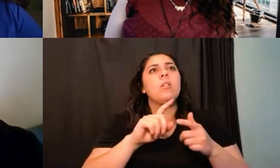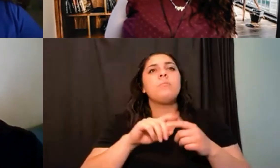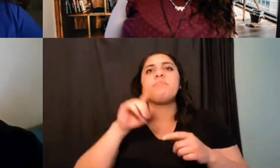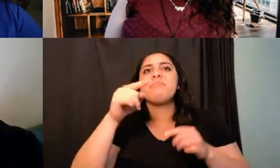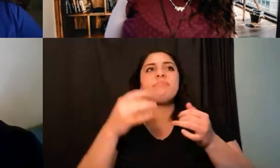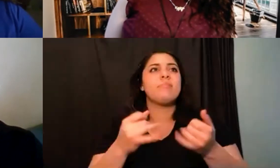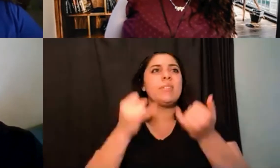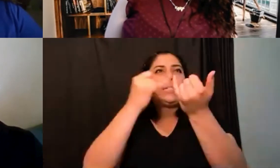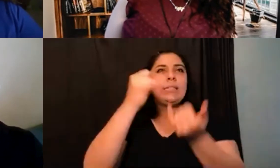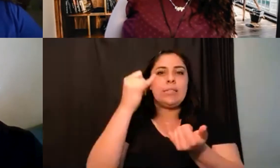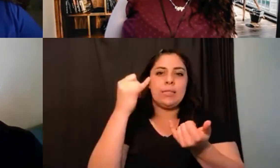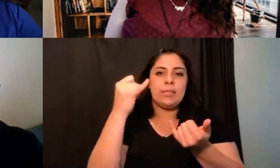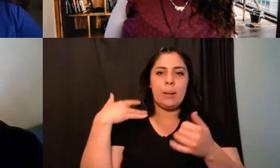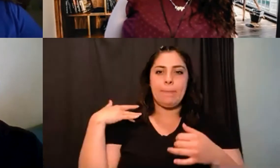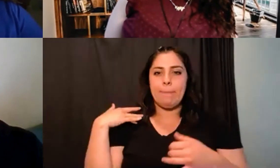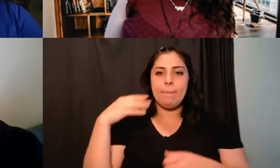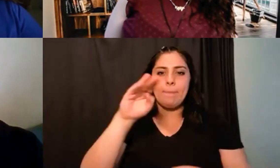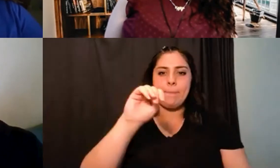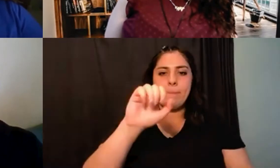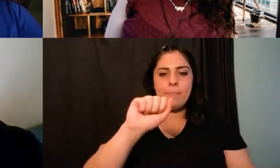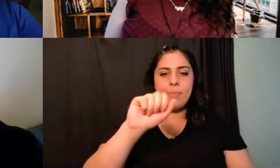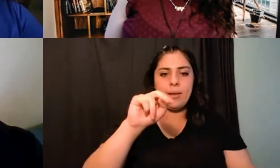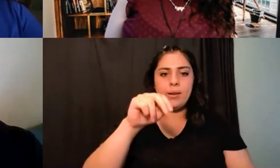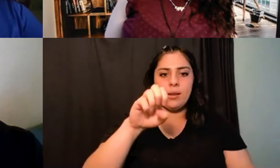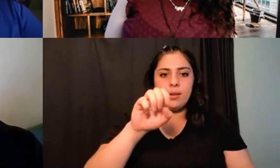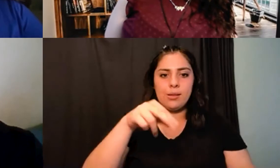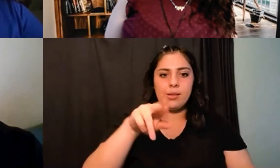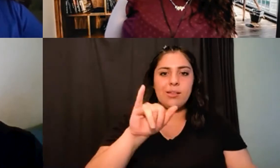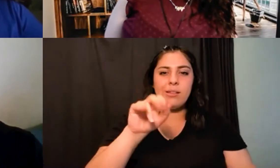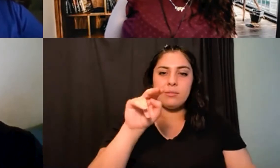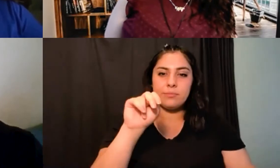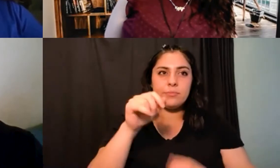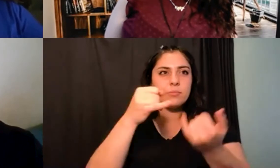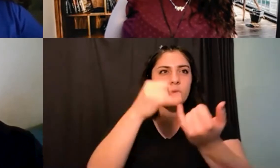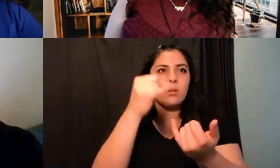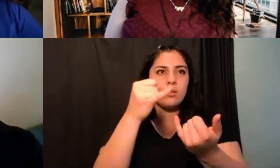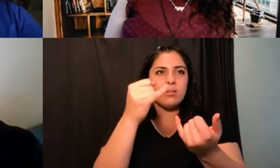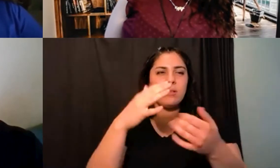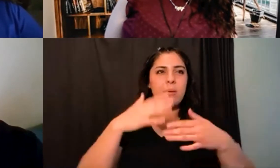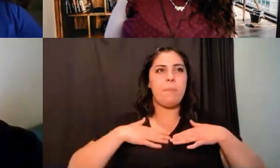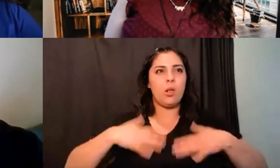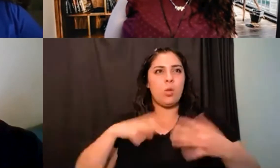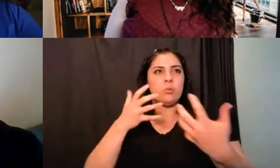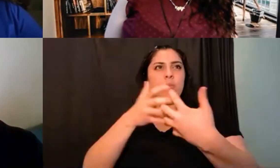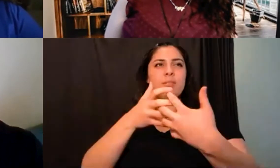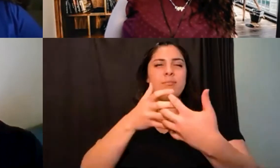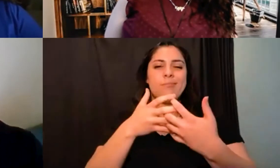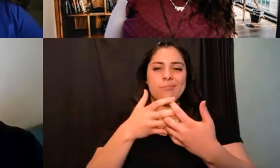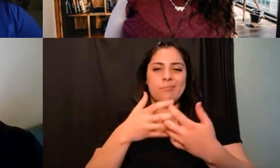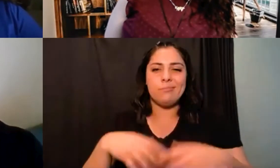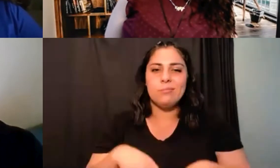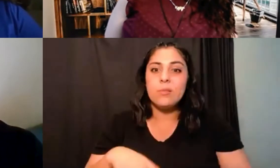it advertising. When I go in for a toothache, it's because I'm fat. When I go in for an ankle